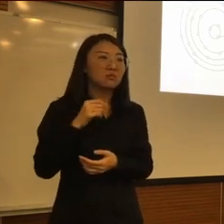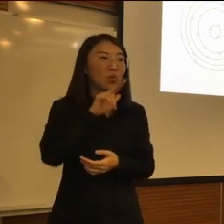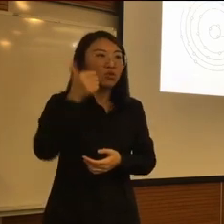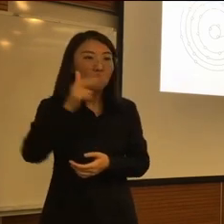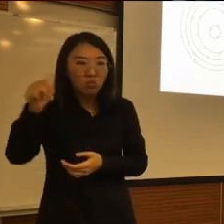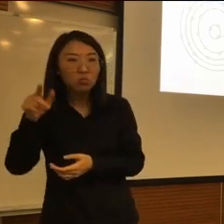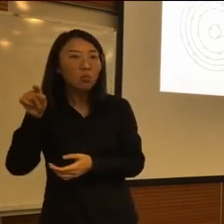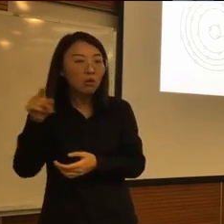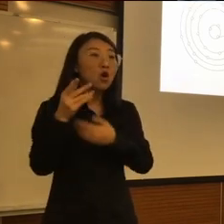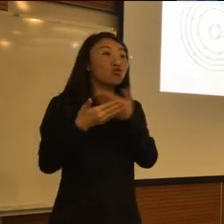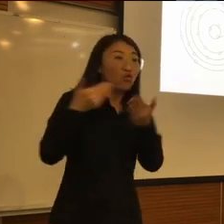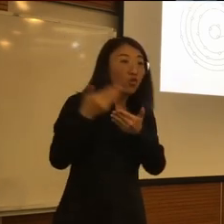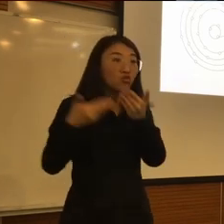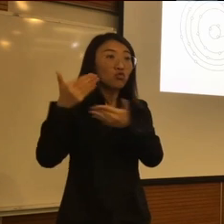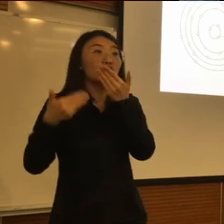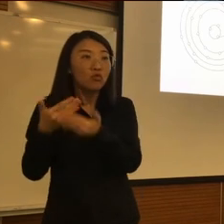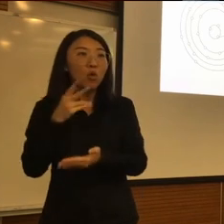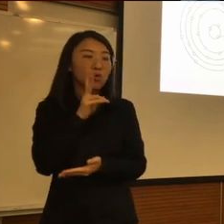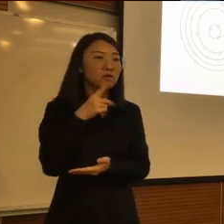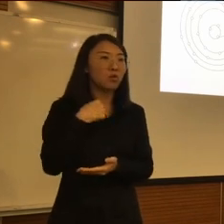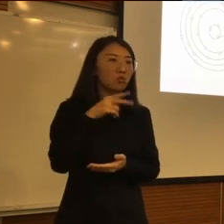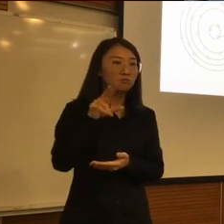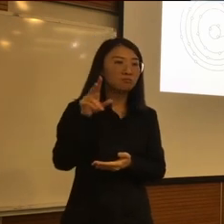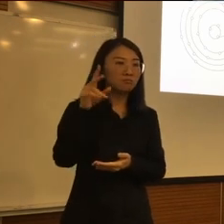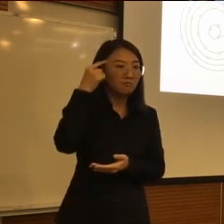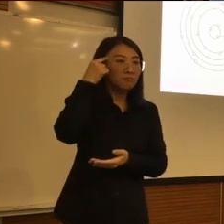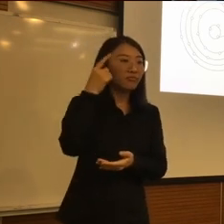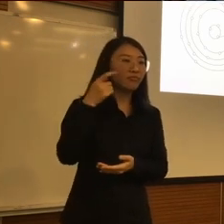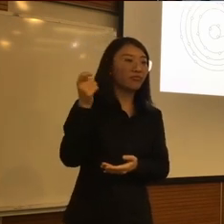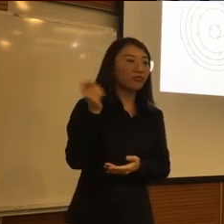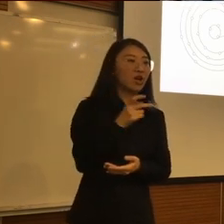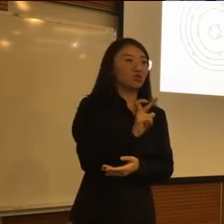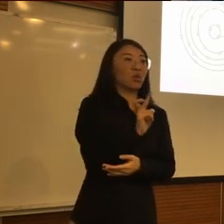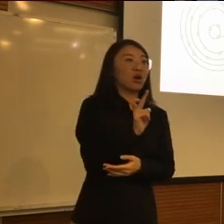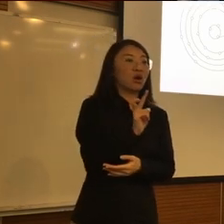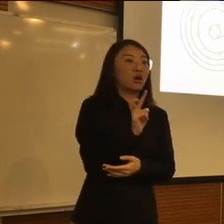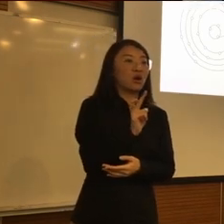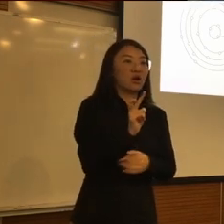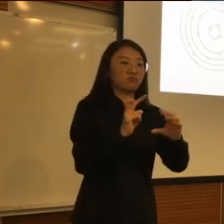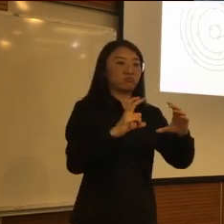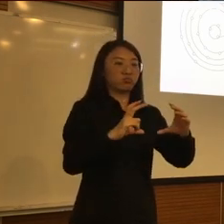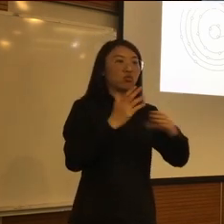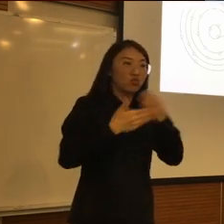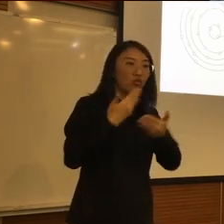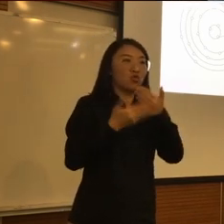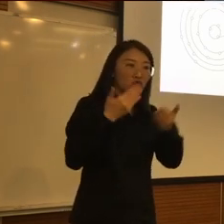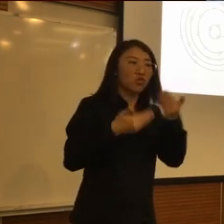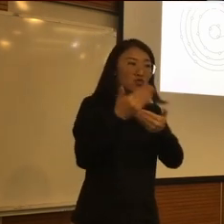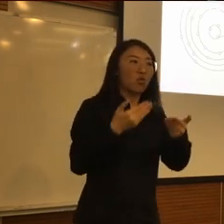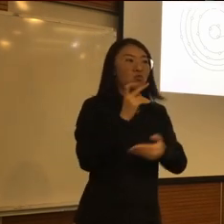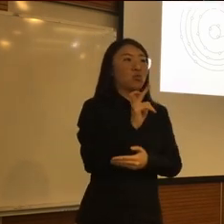We use them repeatedly, they become available. What happens in the brain, we believe, is that they